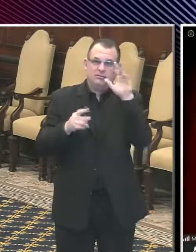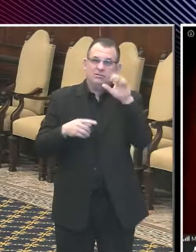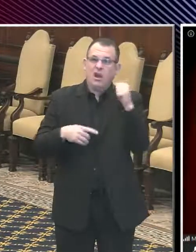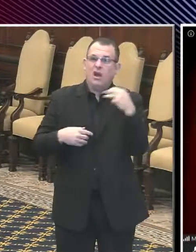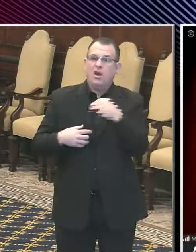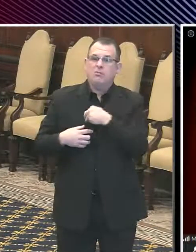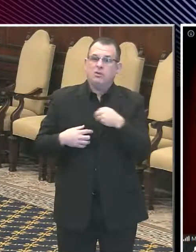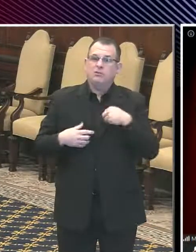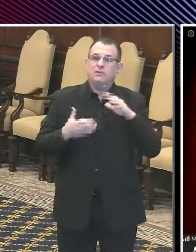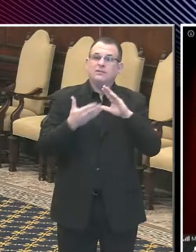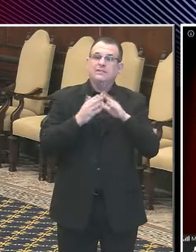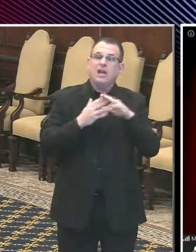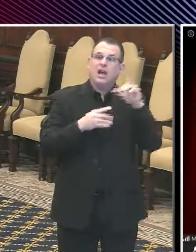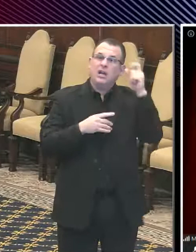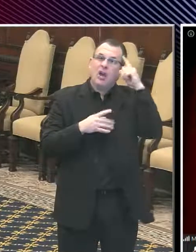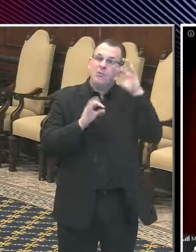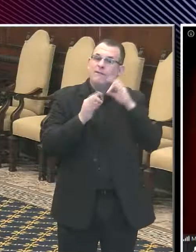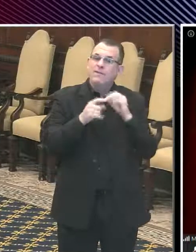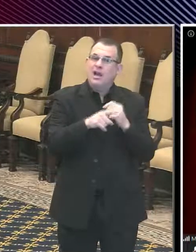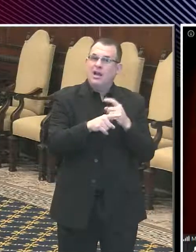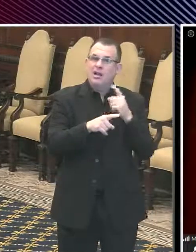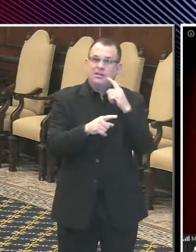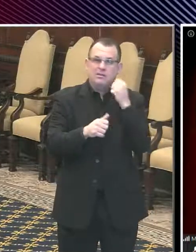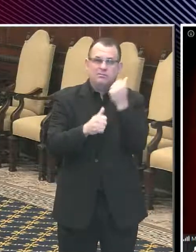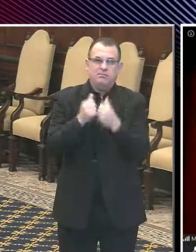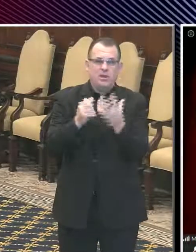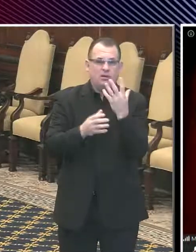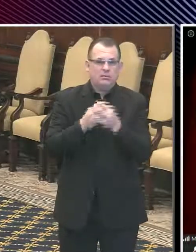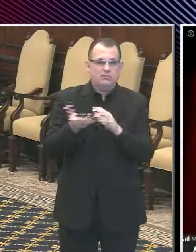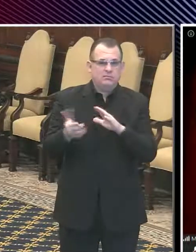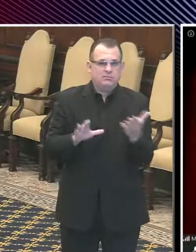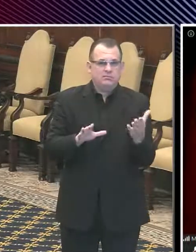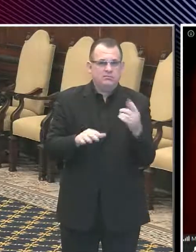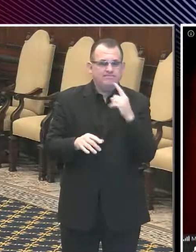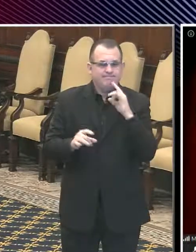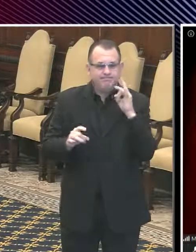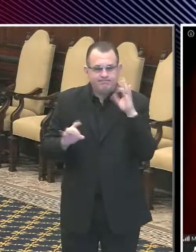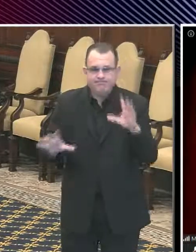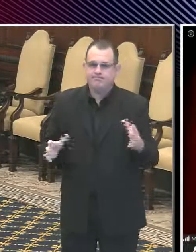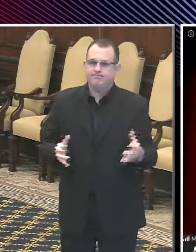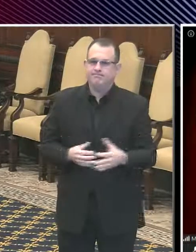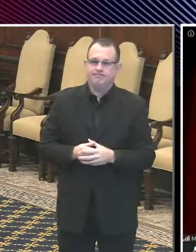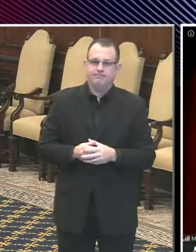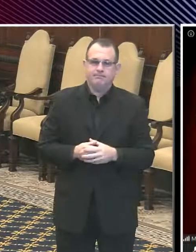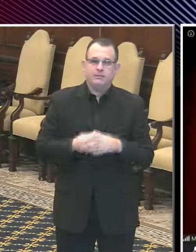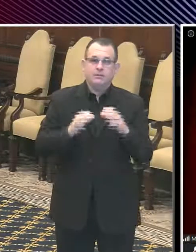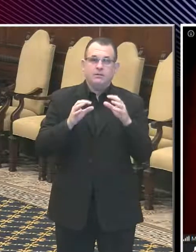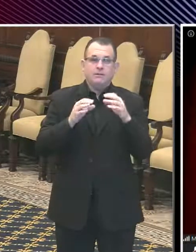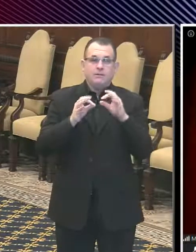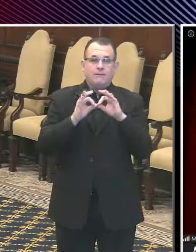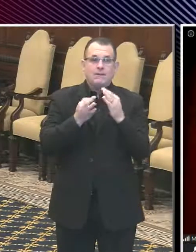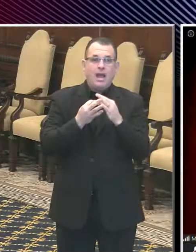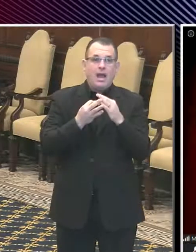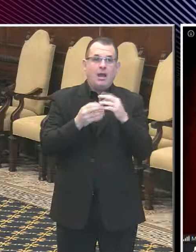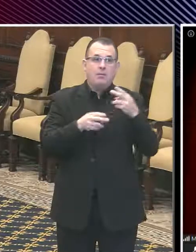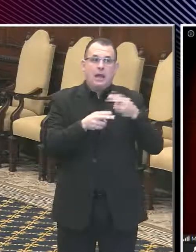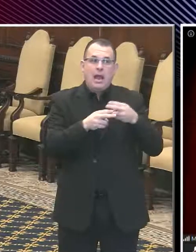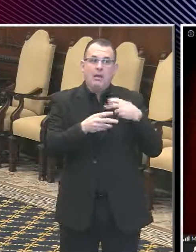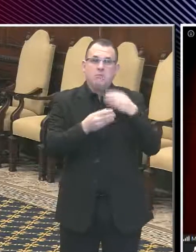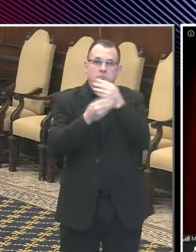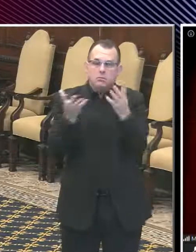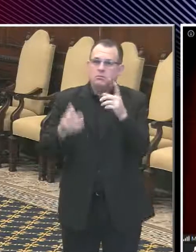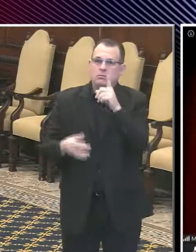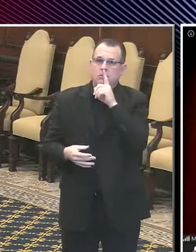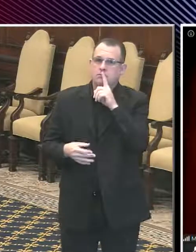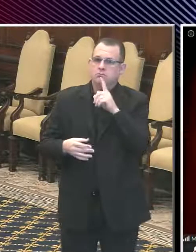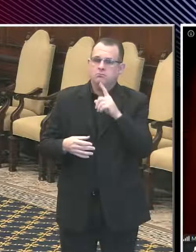family has perished due to this terrible disease. Because their family has asked for privacy, I will not share the individual's name. I